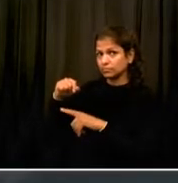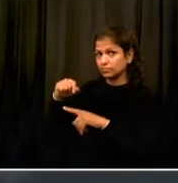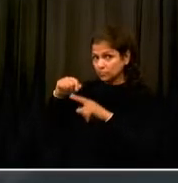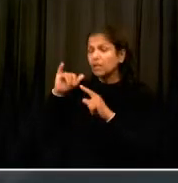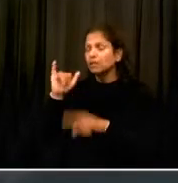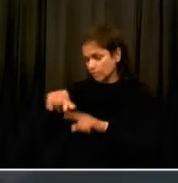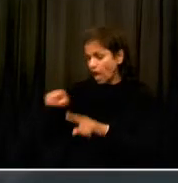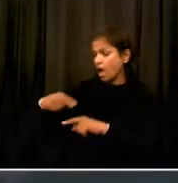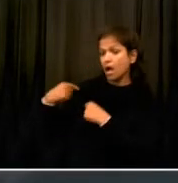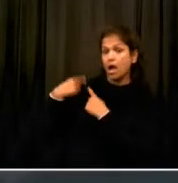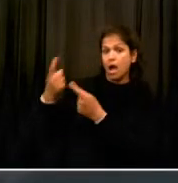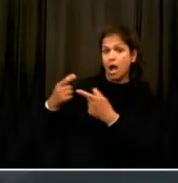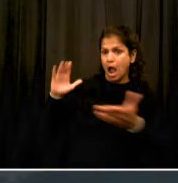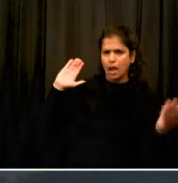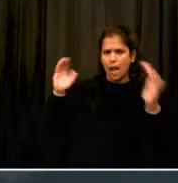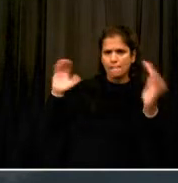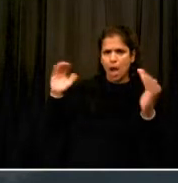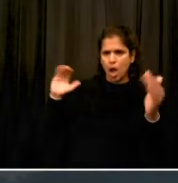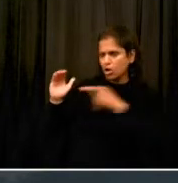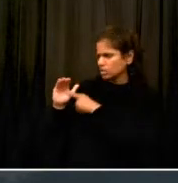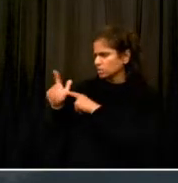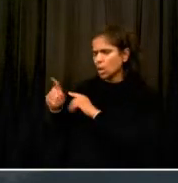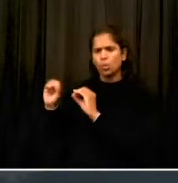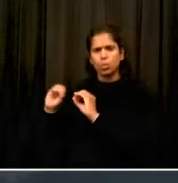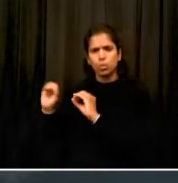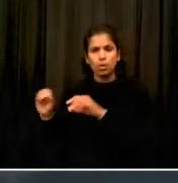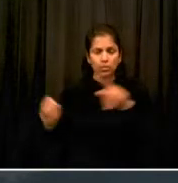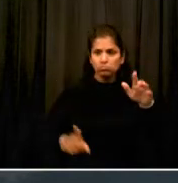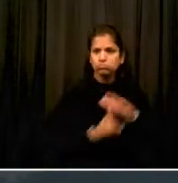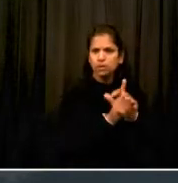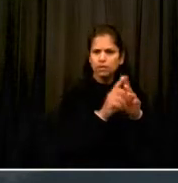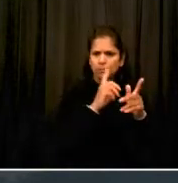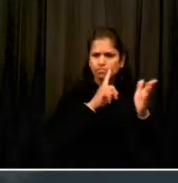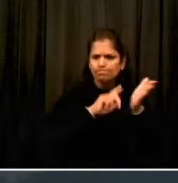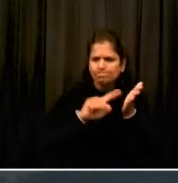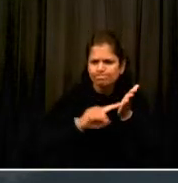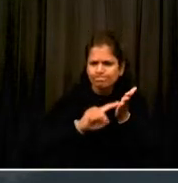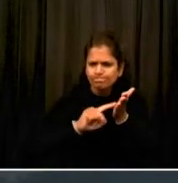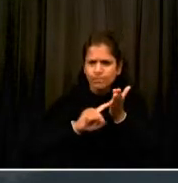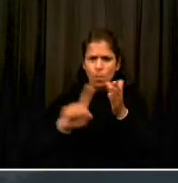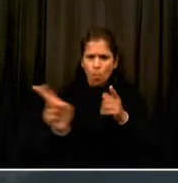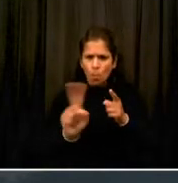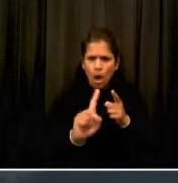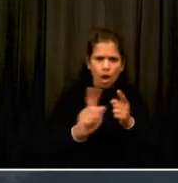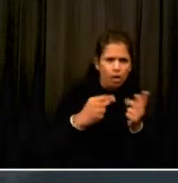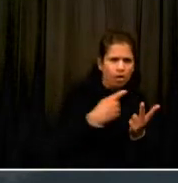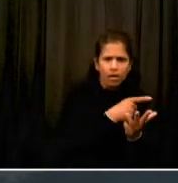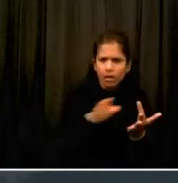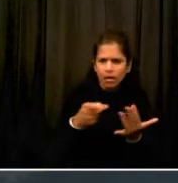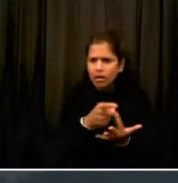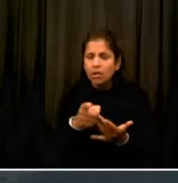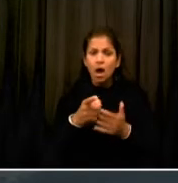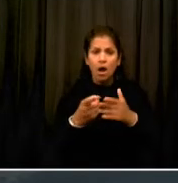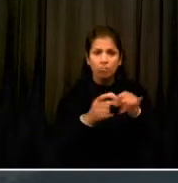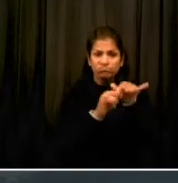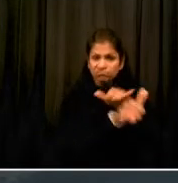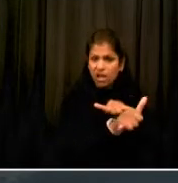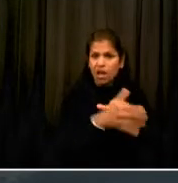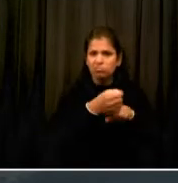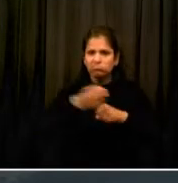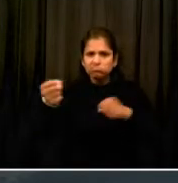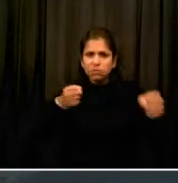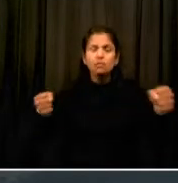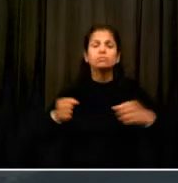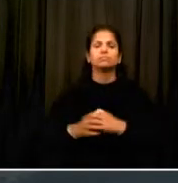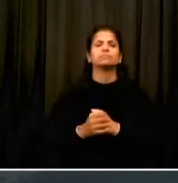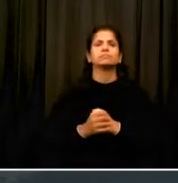be reaching 90% of all new people in New York City diagnosed with the coronavirus. Second is that we need to,